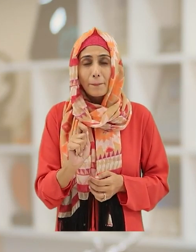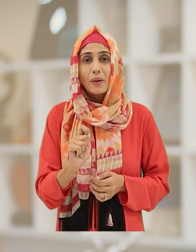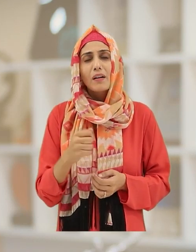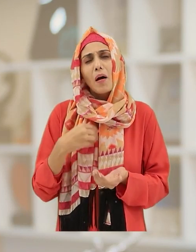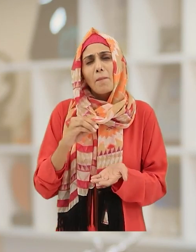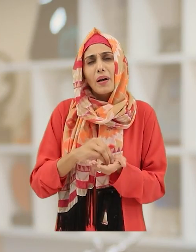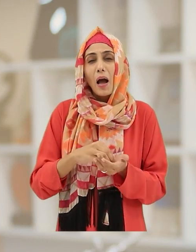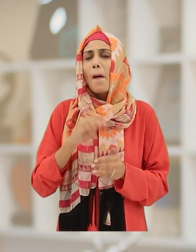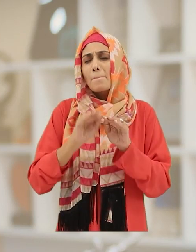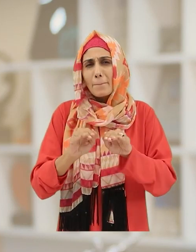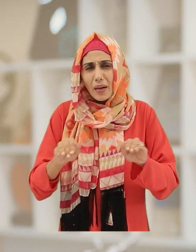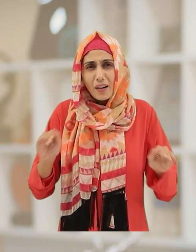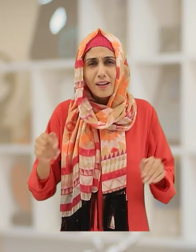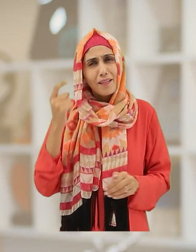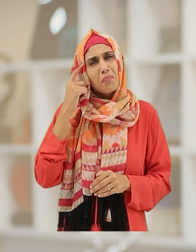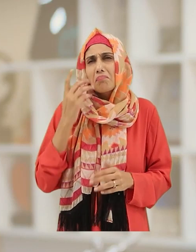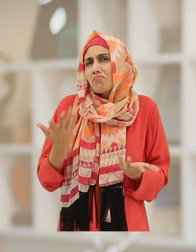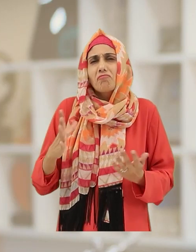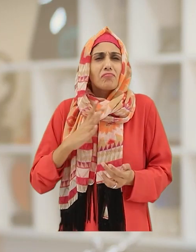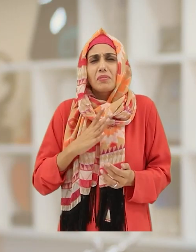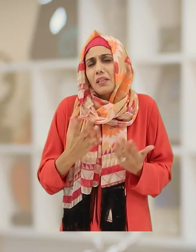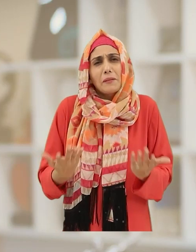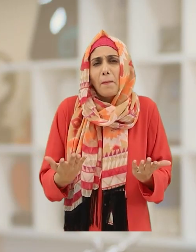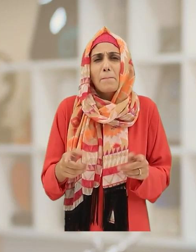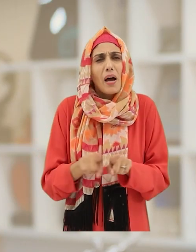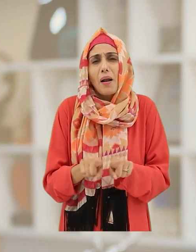can't just abandon that. It's like having children. How can you just say, okay,